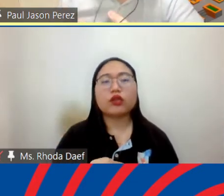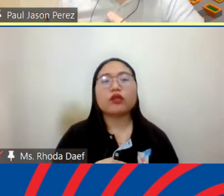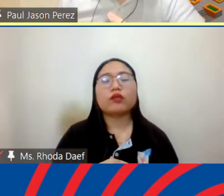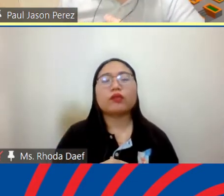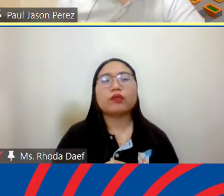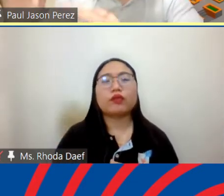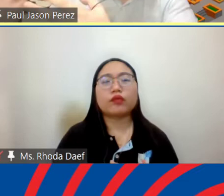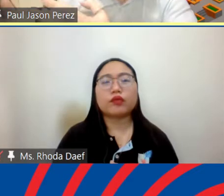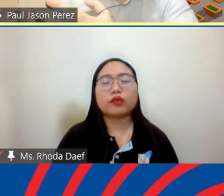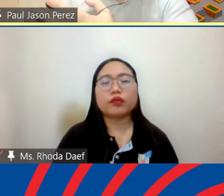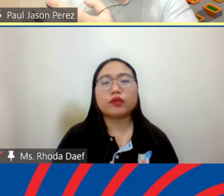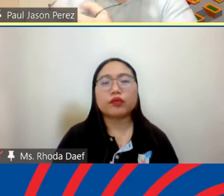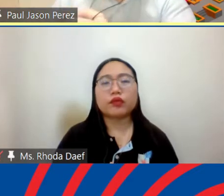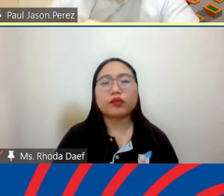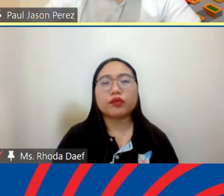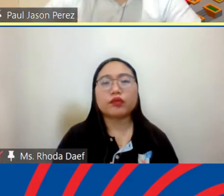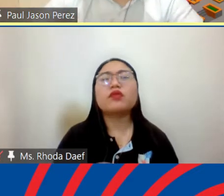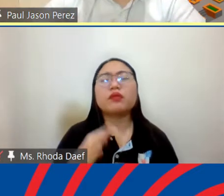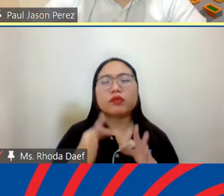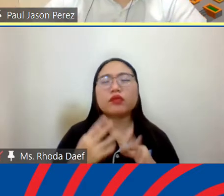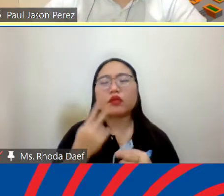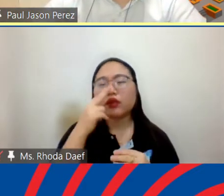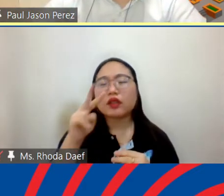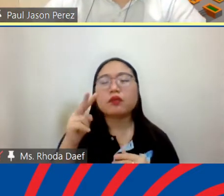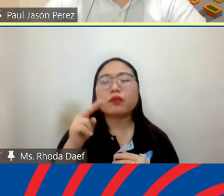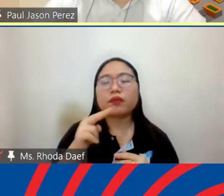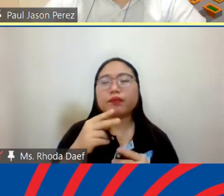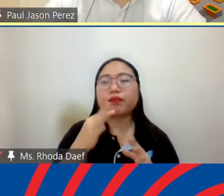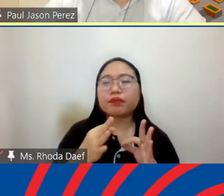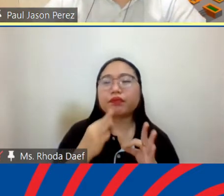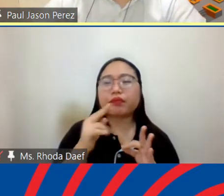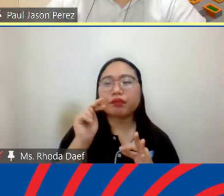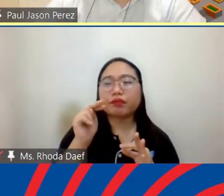in consideration of other people.